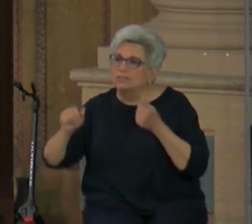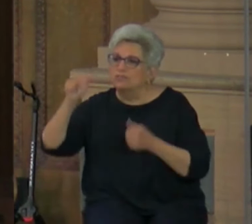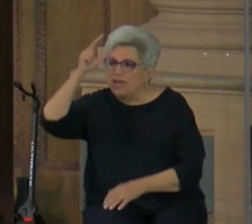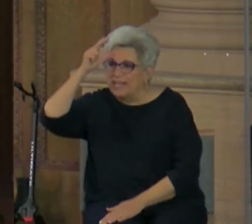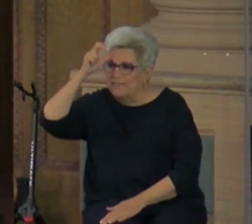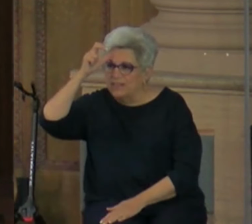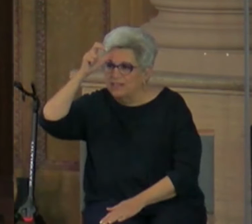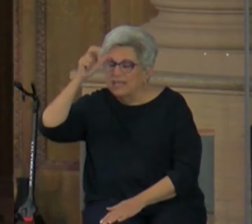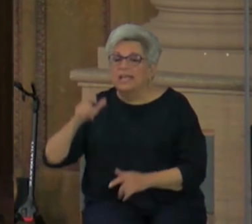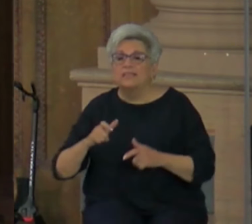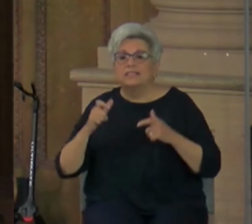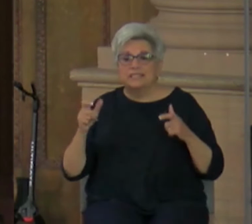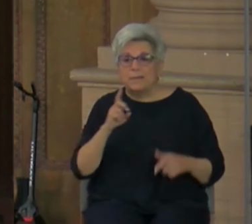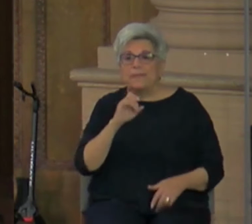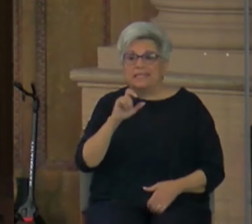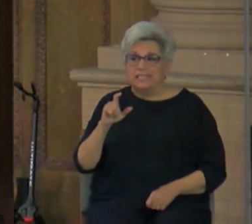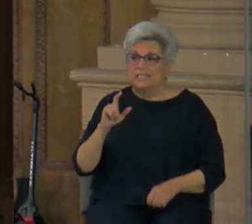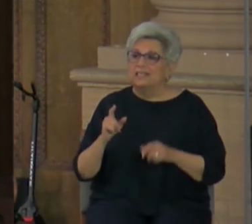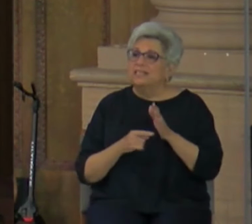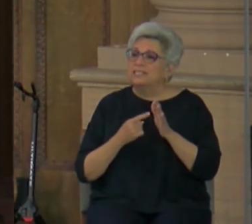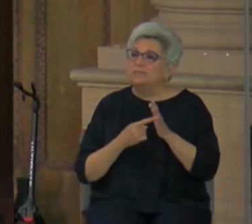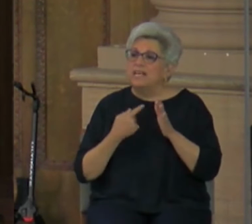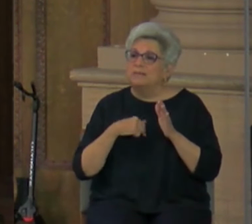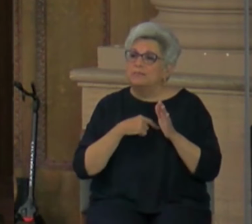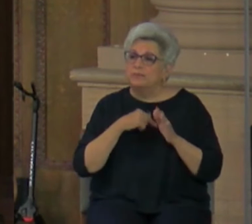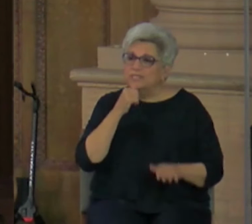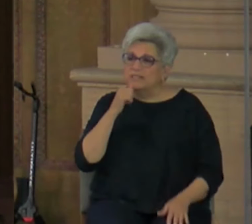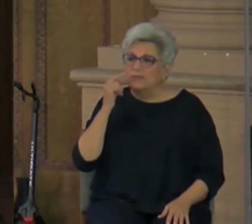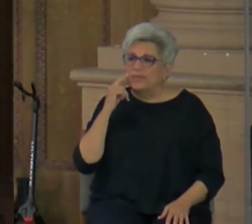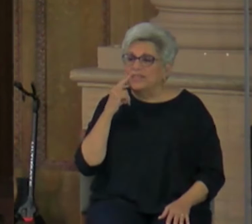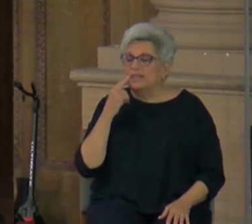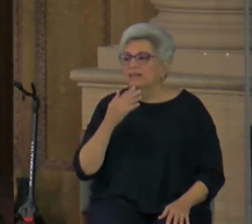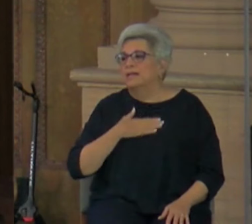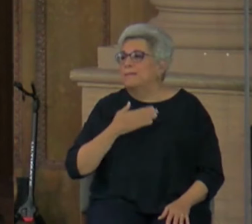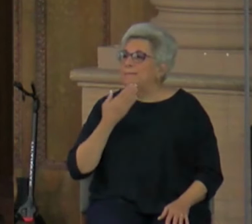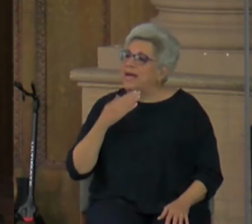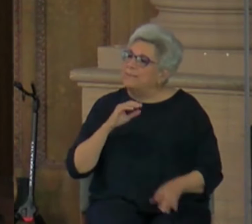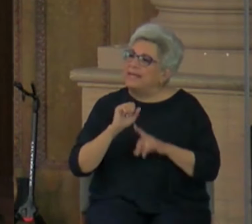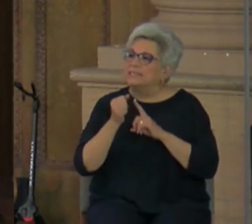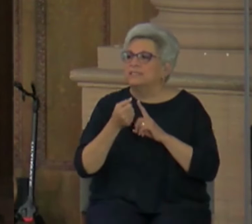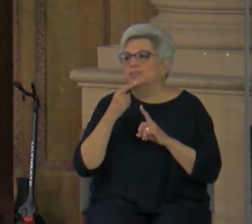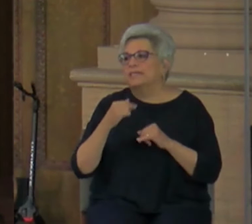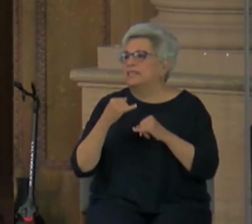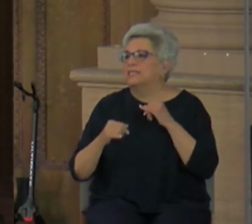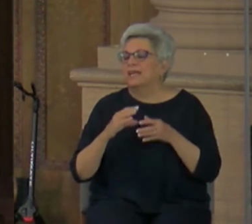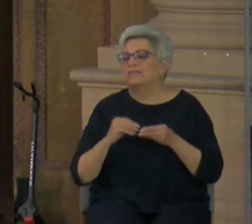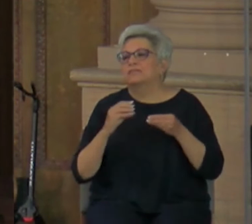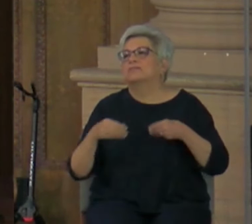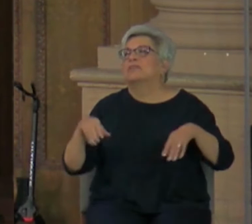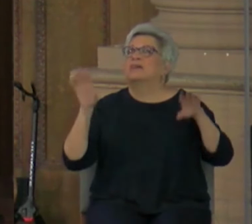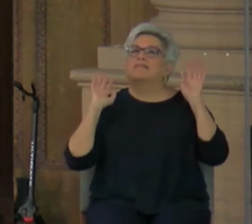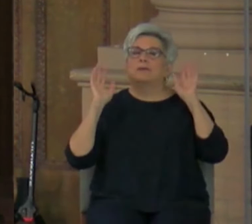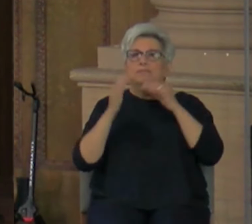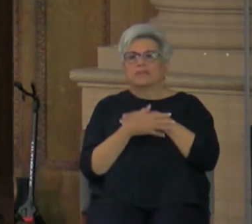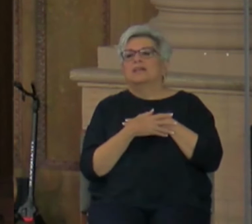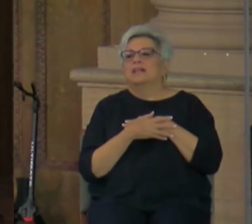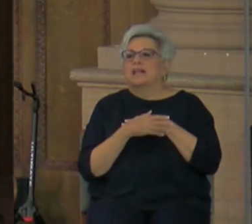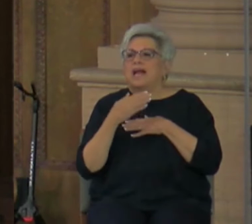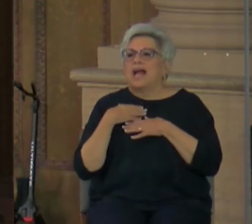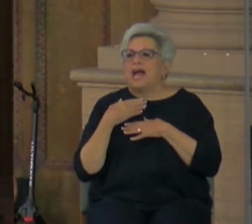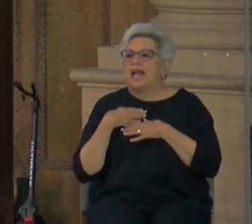And this is big because sometimes when we suffer, we go through our bad situation and we think, my bad situation is the end of the story. I have a